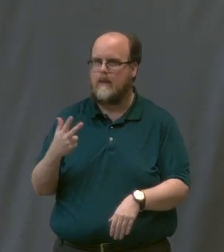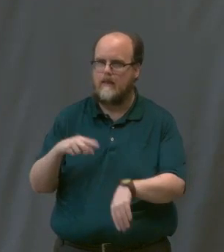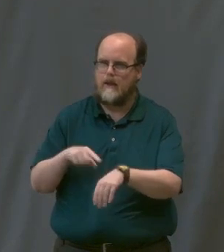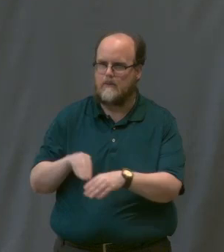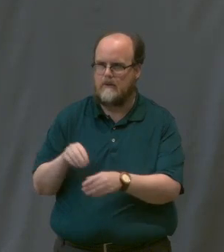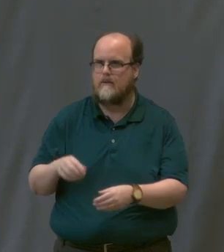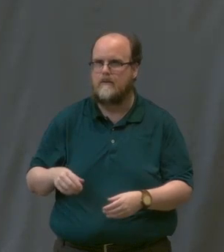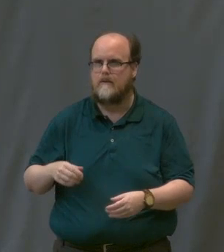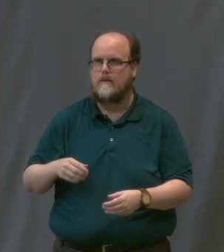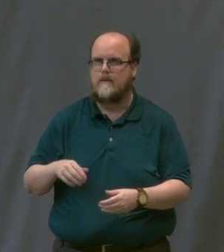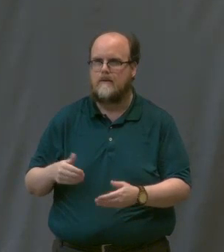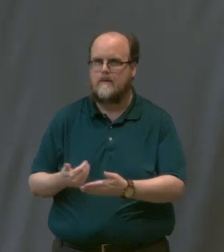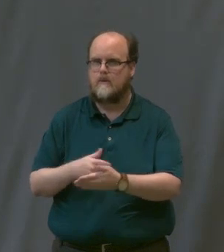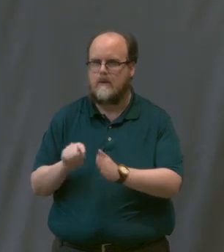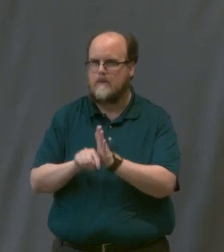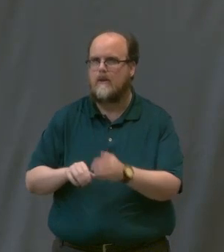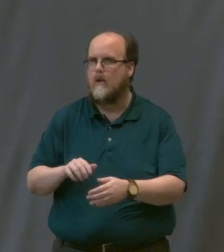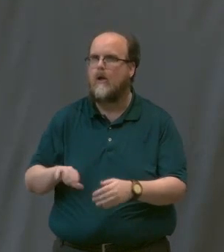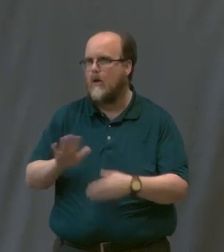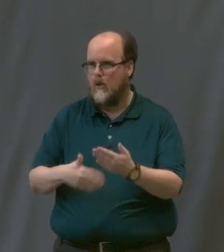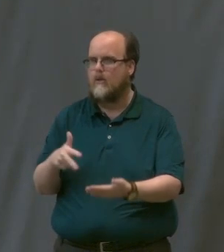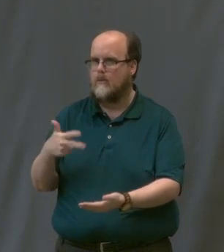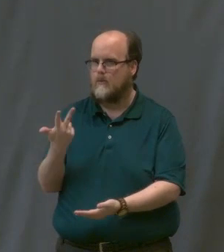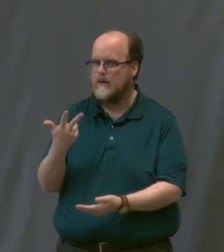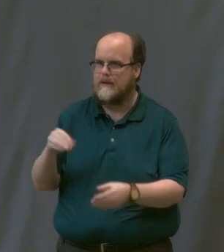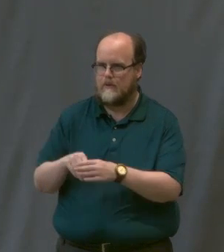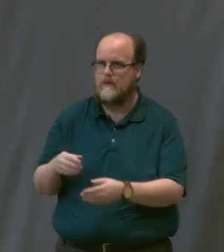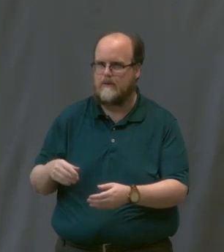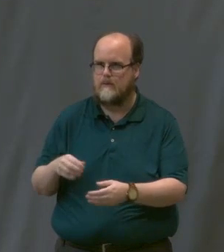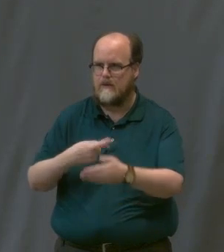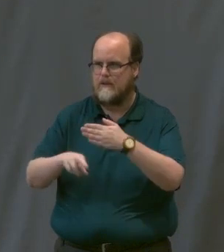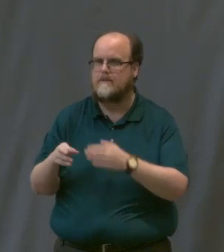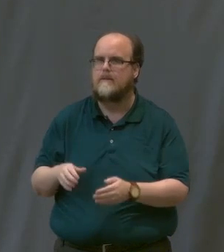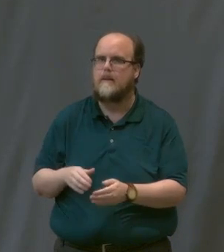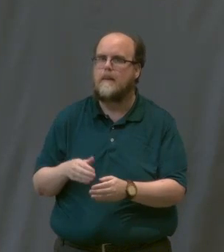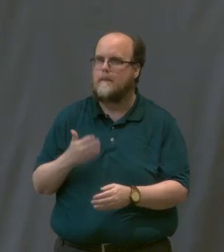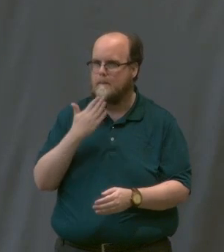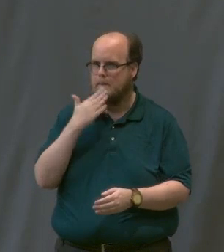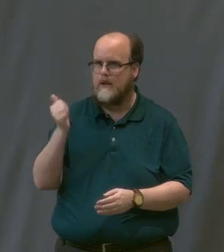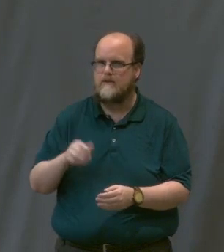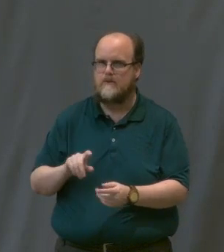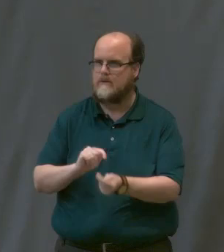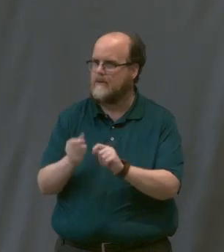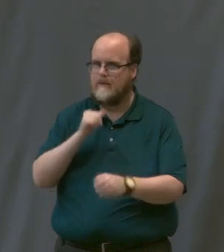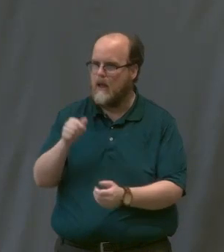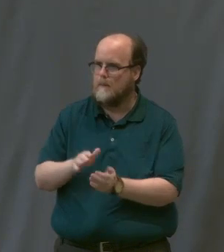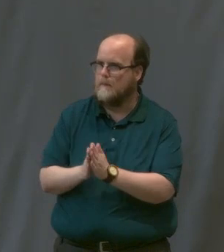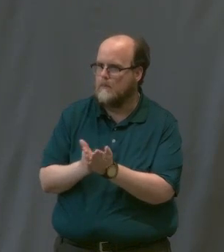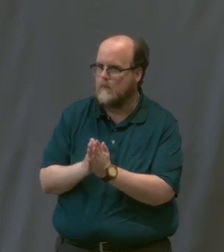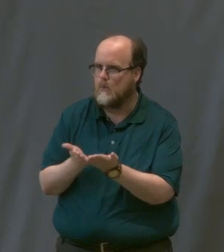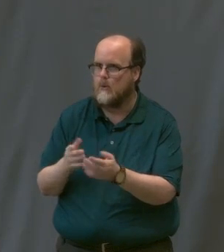are in the Revelation chapter 10. The best translation for this word is actually not book. It's